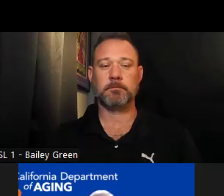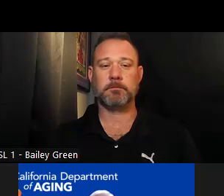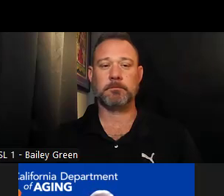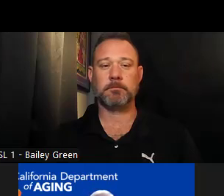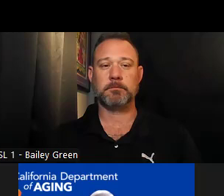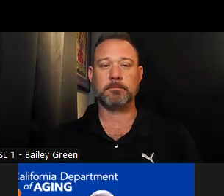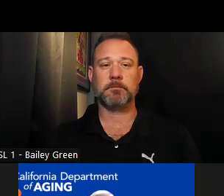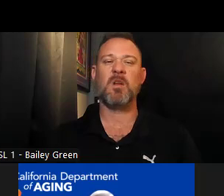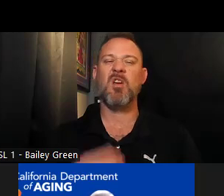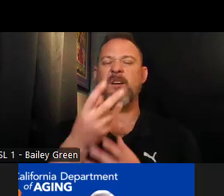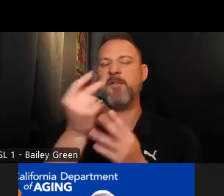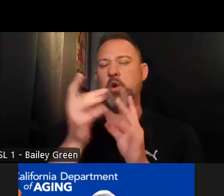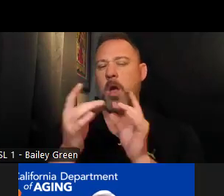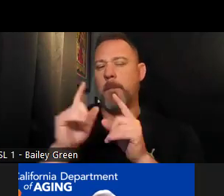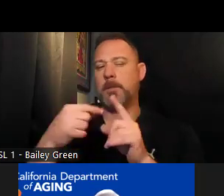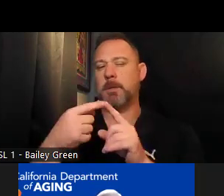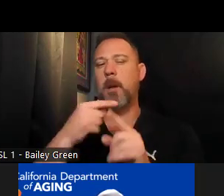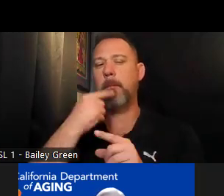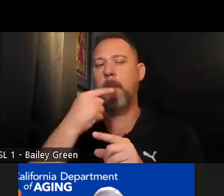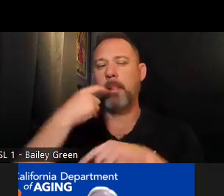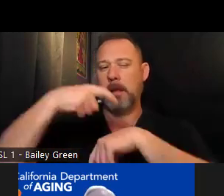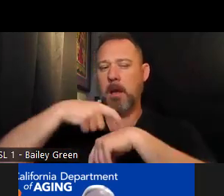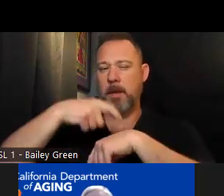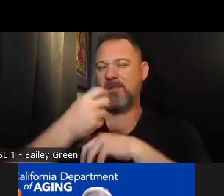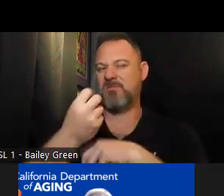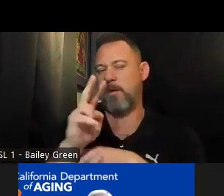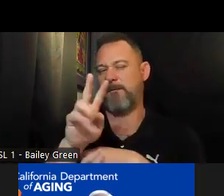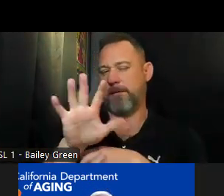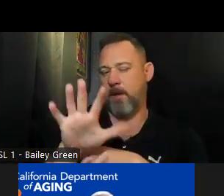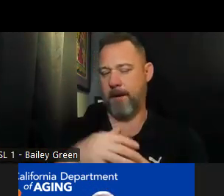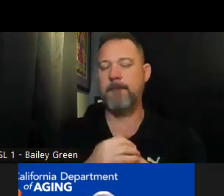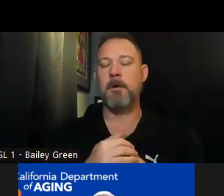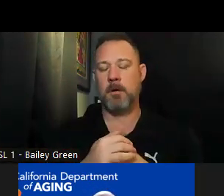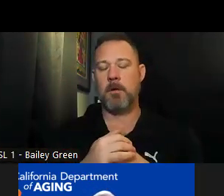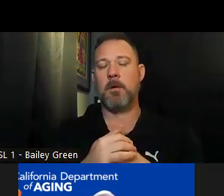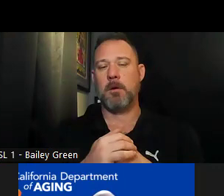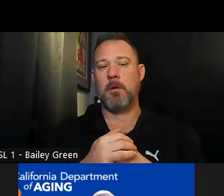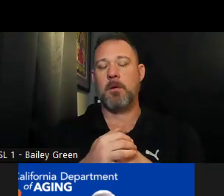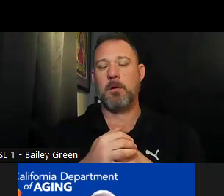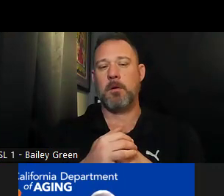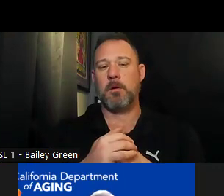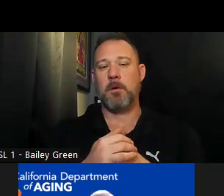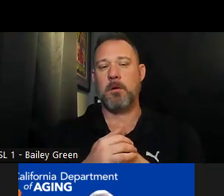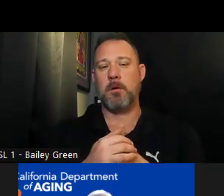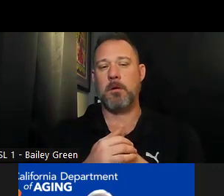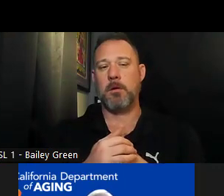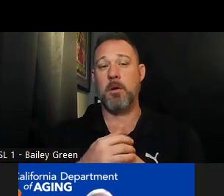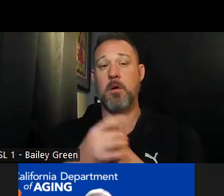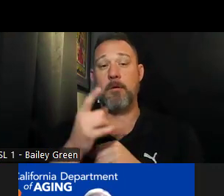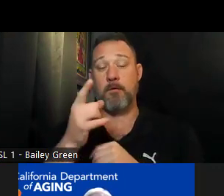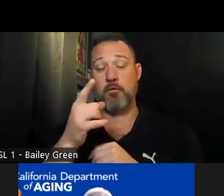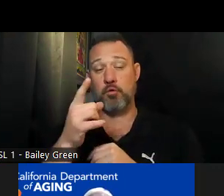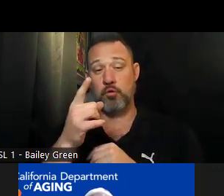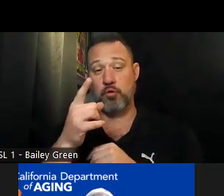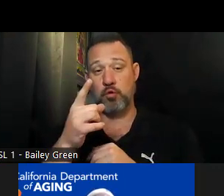Just a few comments about our public comment period, about 12:45 today. For those of you attending by phone and